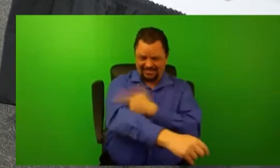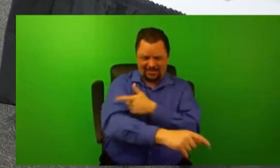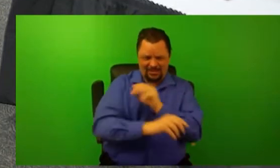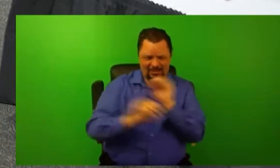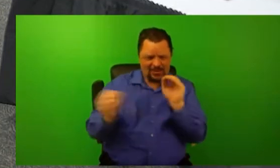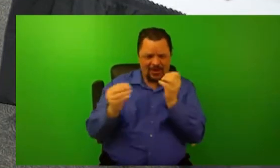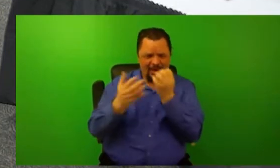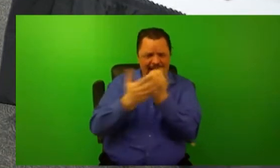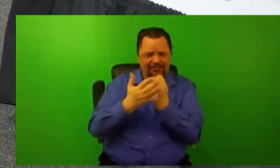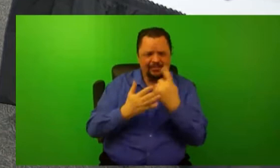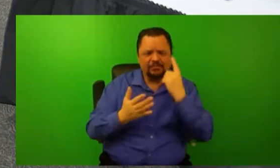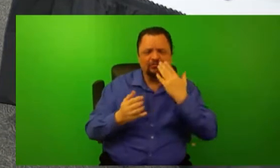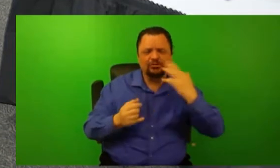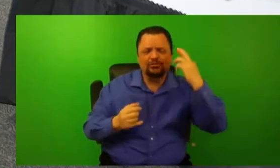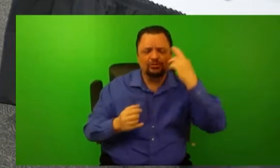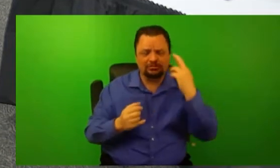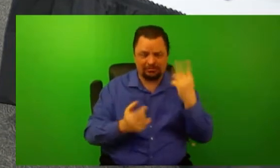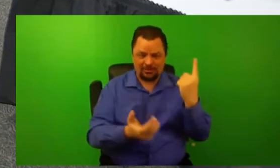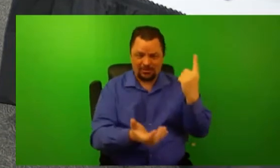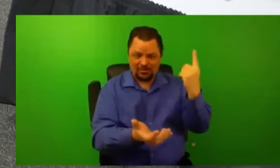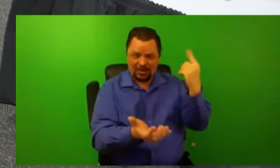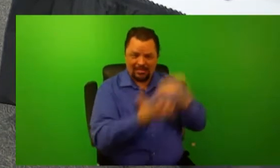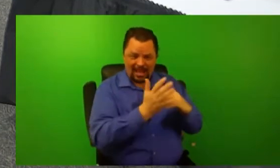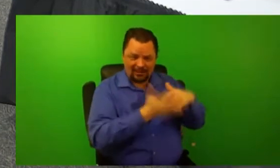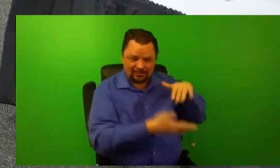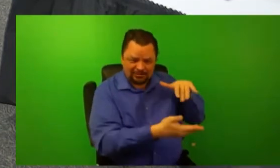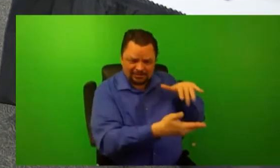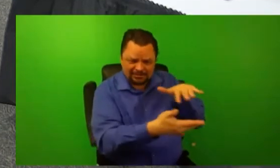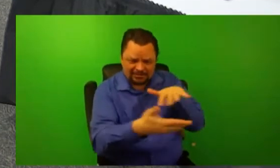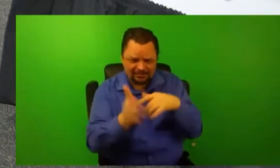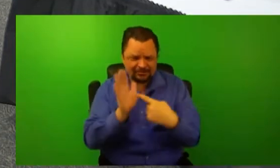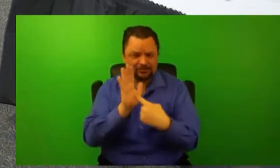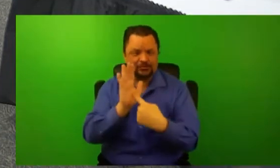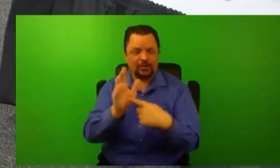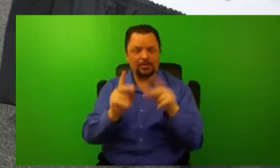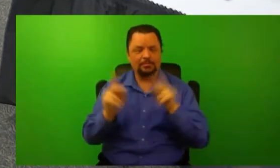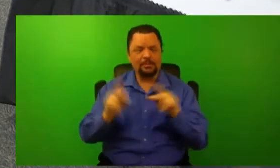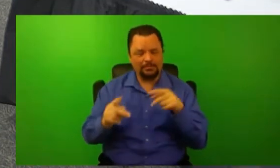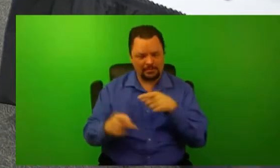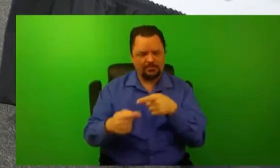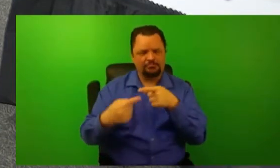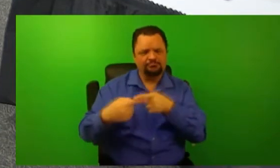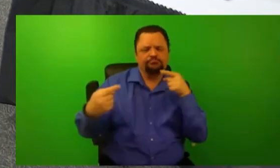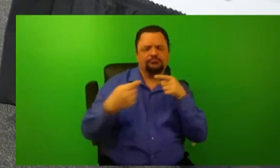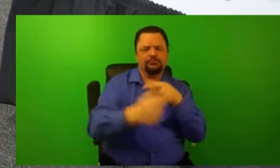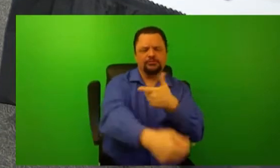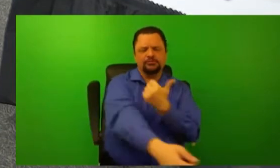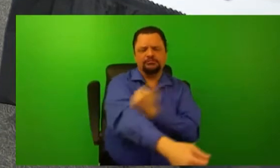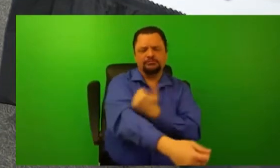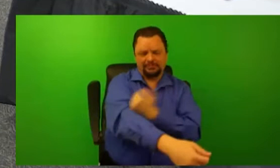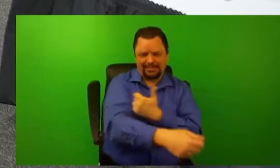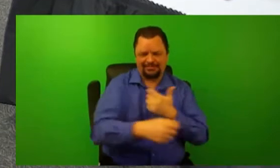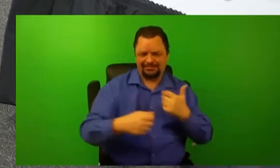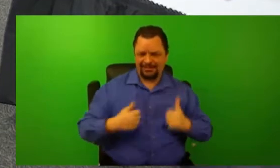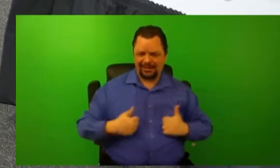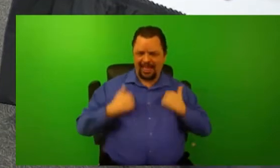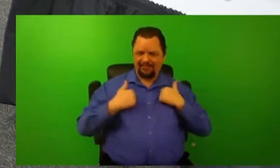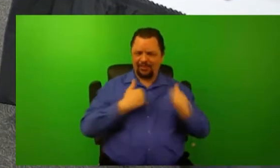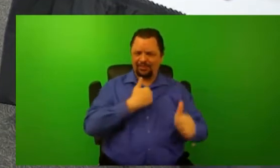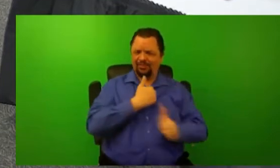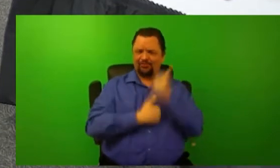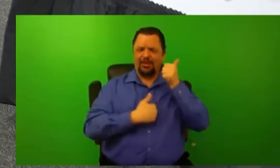people are suffering life-altering reactions for a vaccine they may not even need. Recent military documents show a drastic spike in